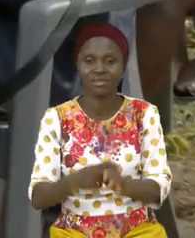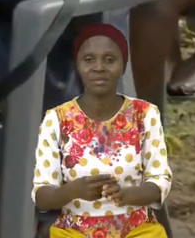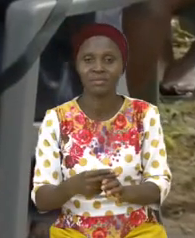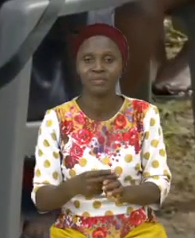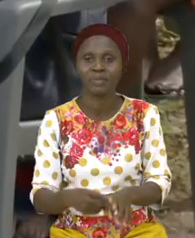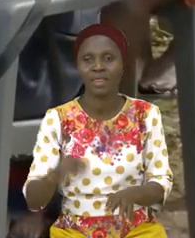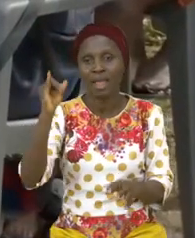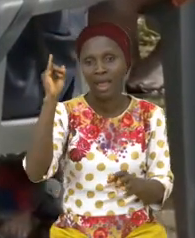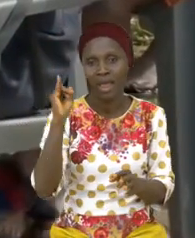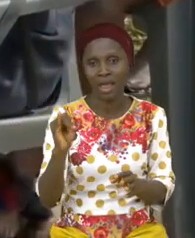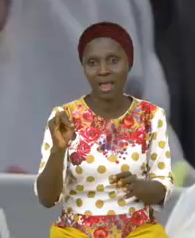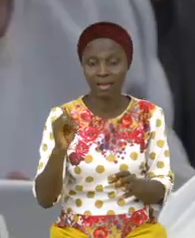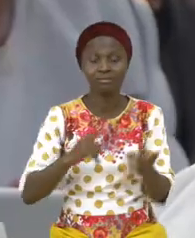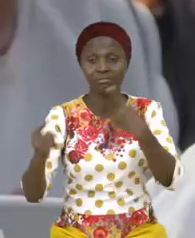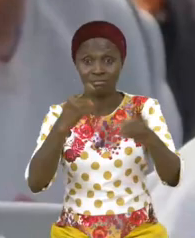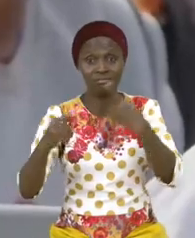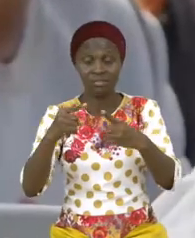be an achiever.